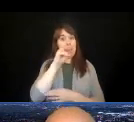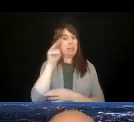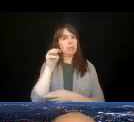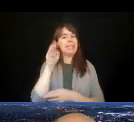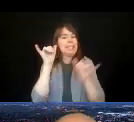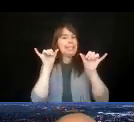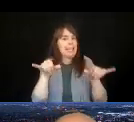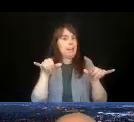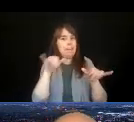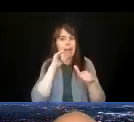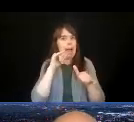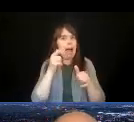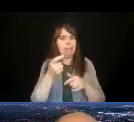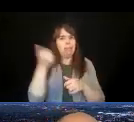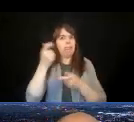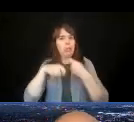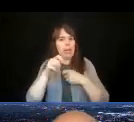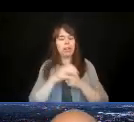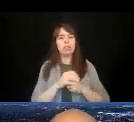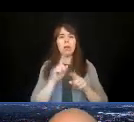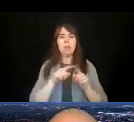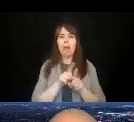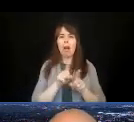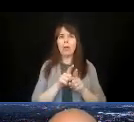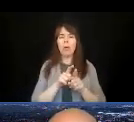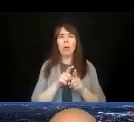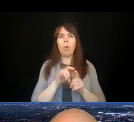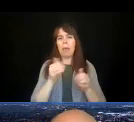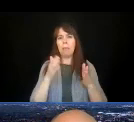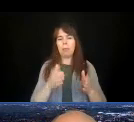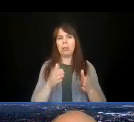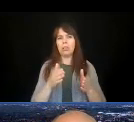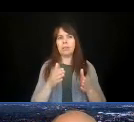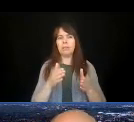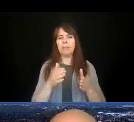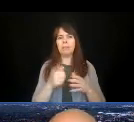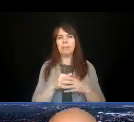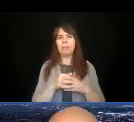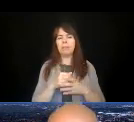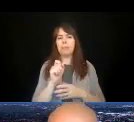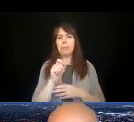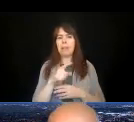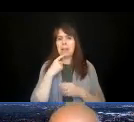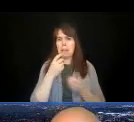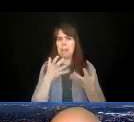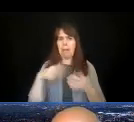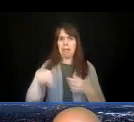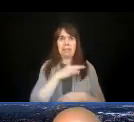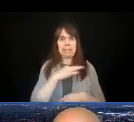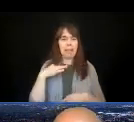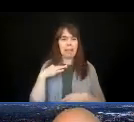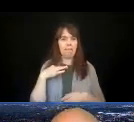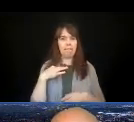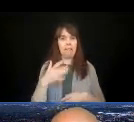away. But then also they go on to note that many of their staff, find